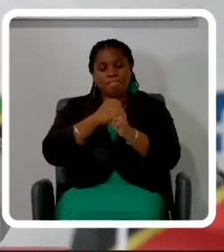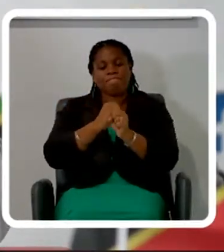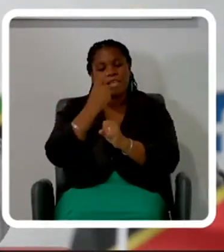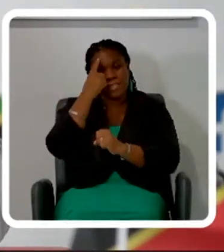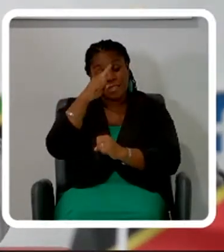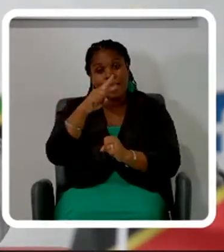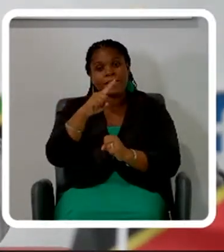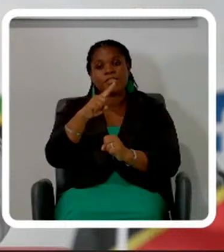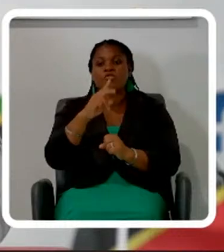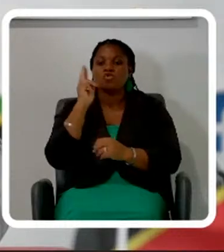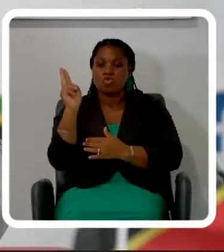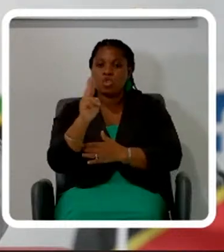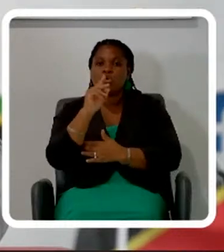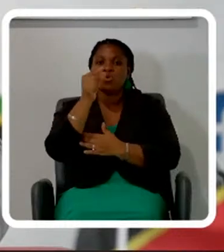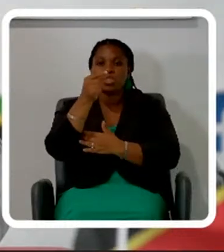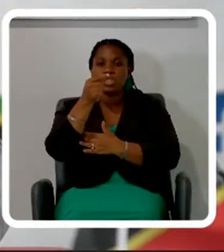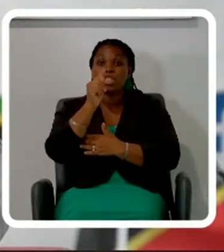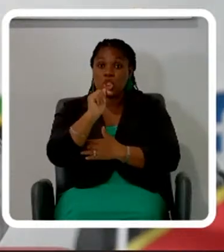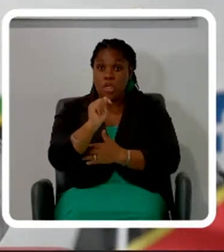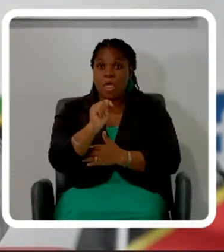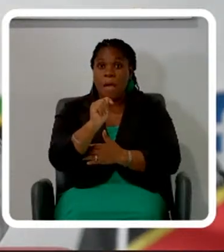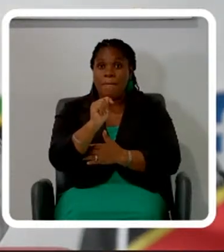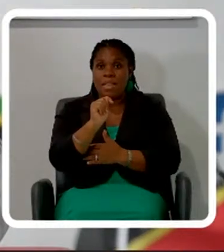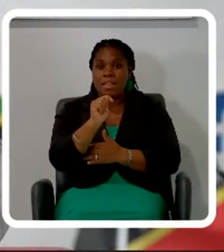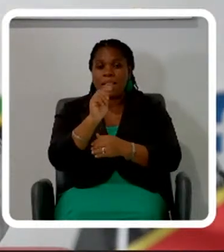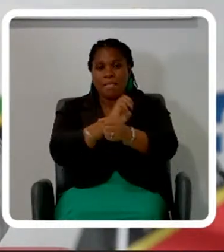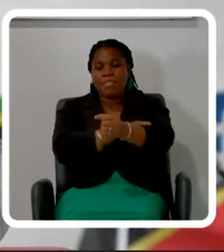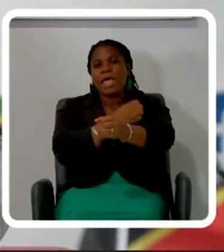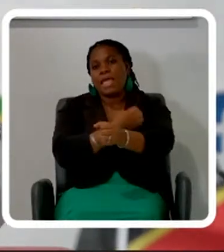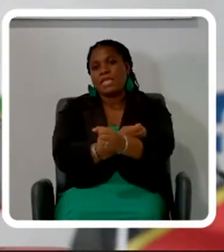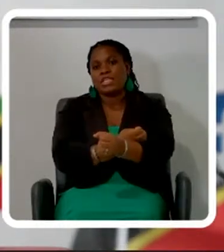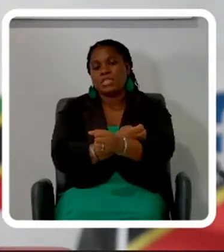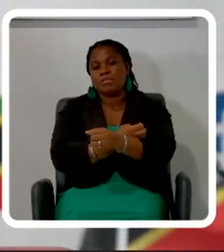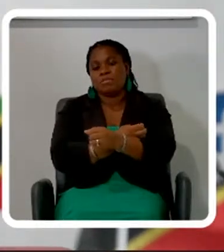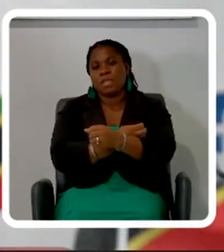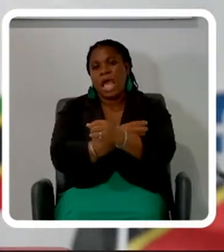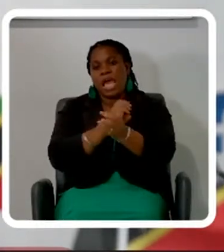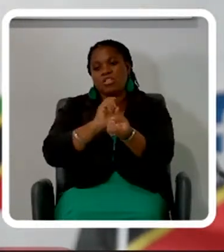us. So that is where I stand on that one, back.